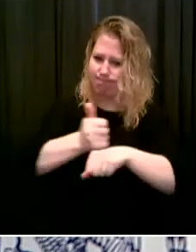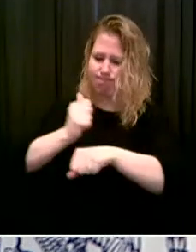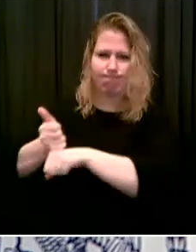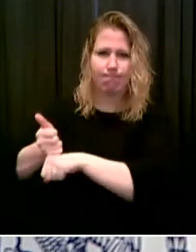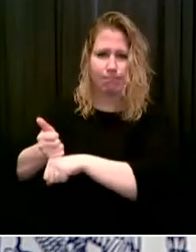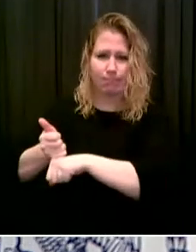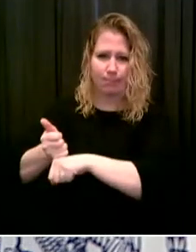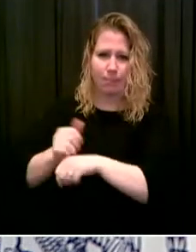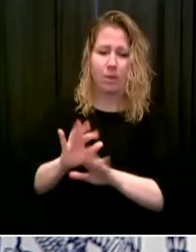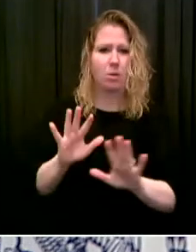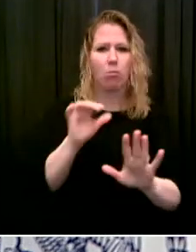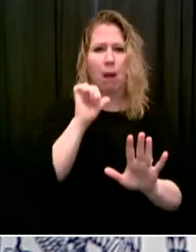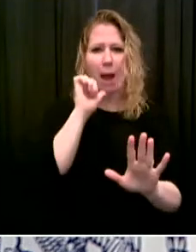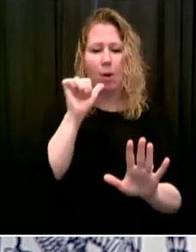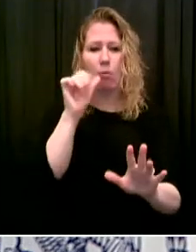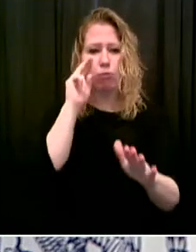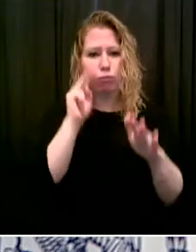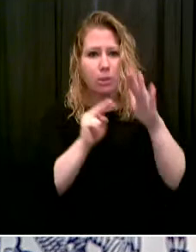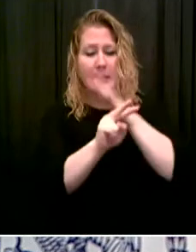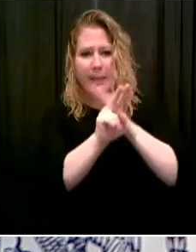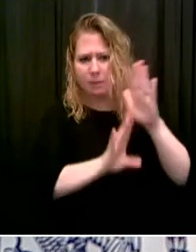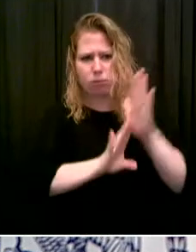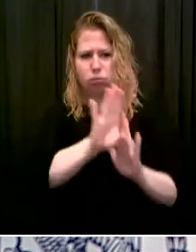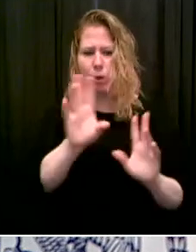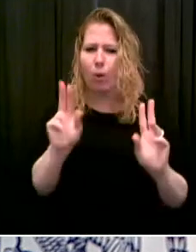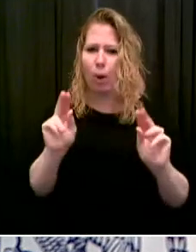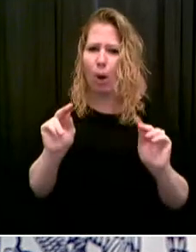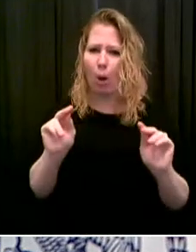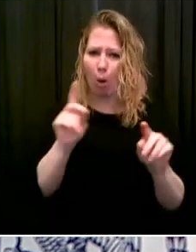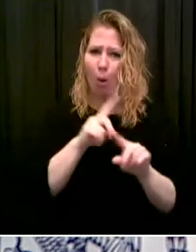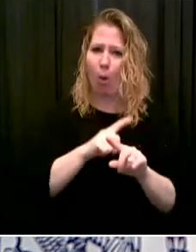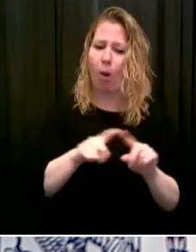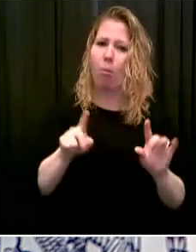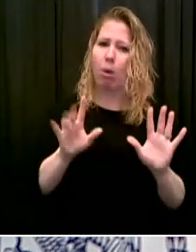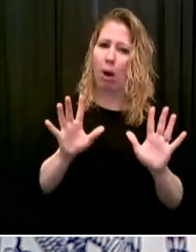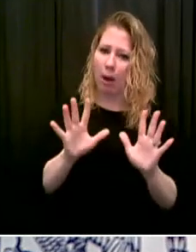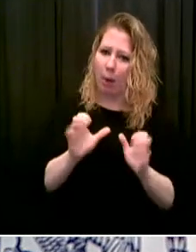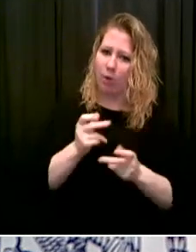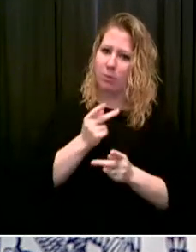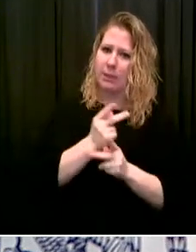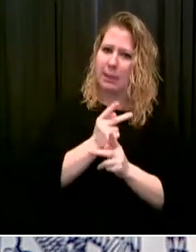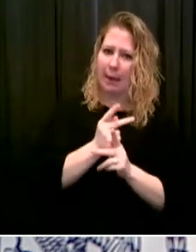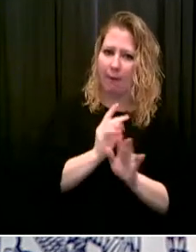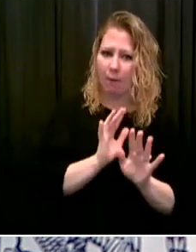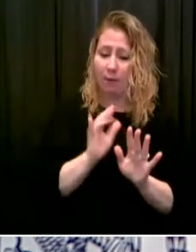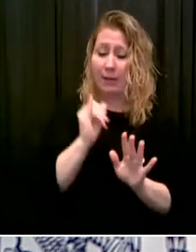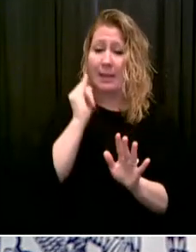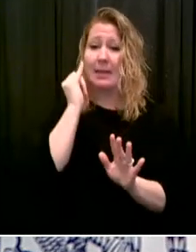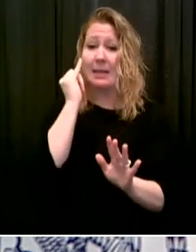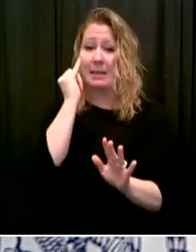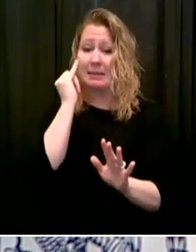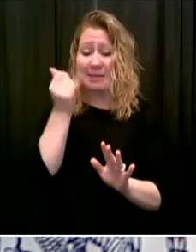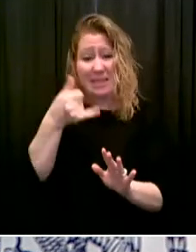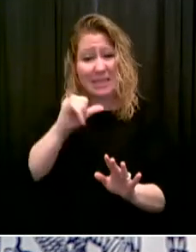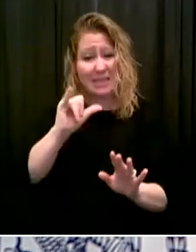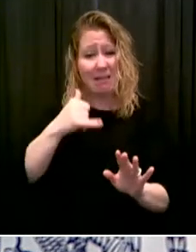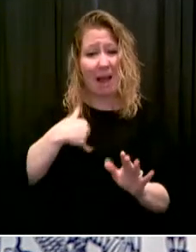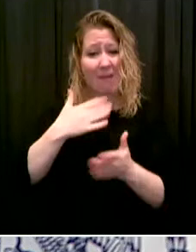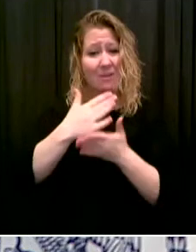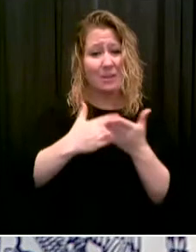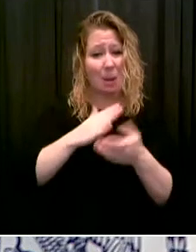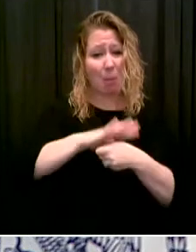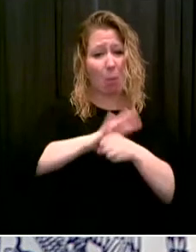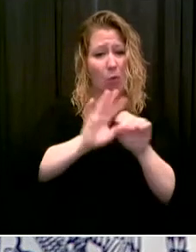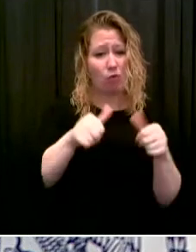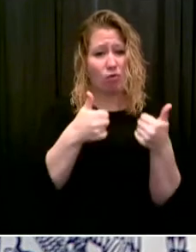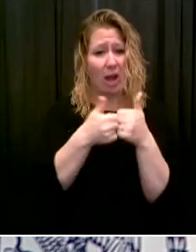to be mindful. There's still a challenge out there. We have to be able to address it. That's something we're going to look at to make sure,